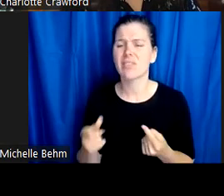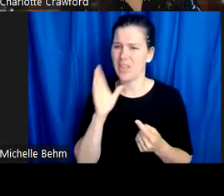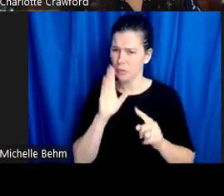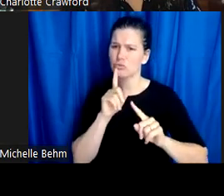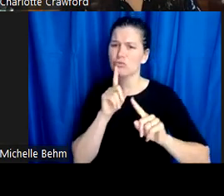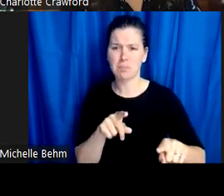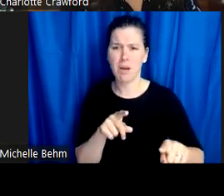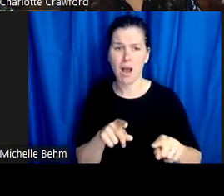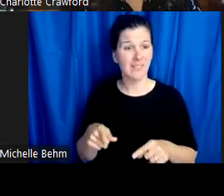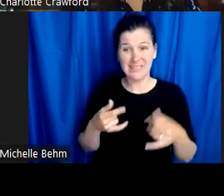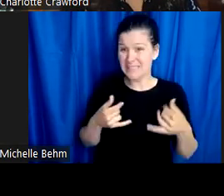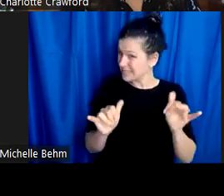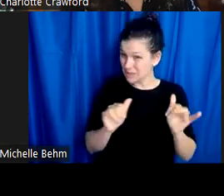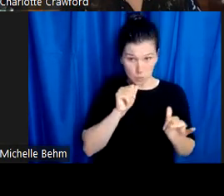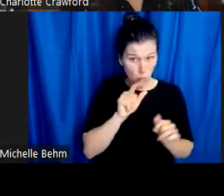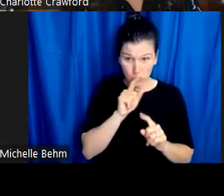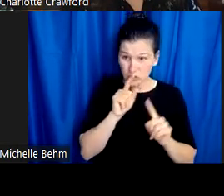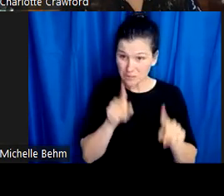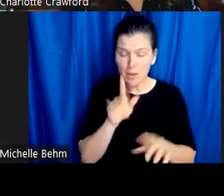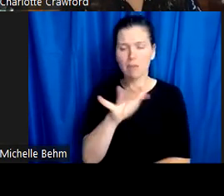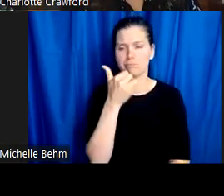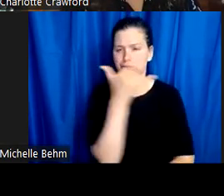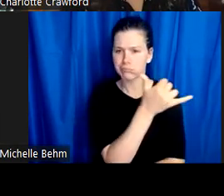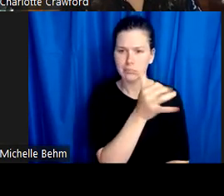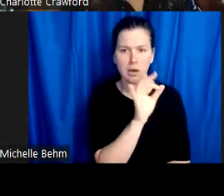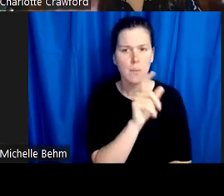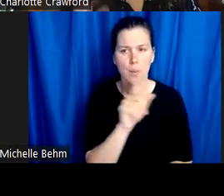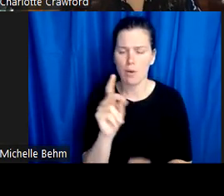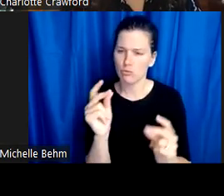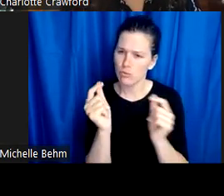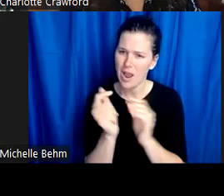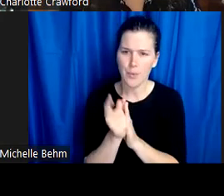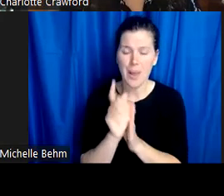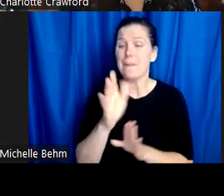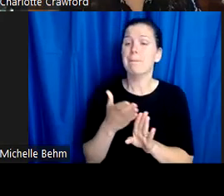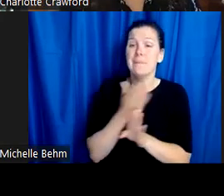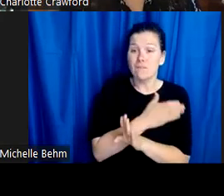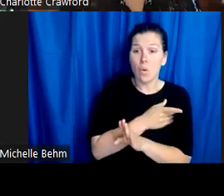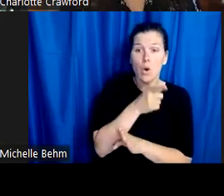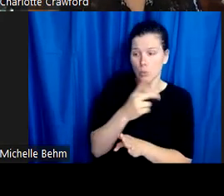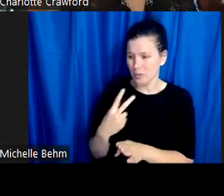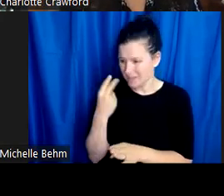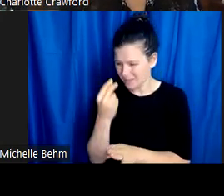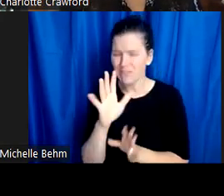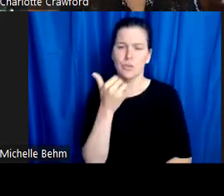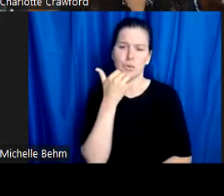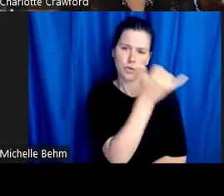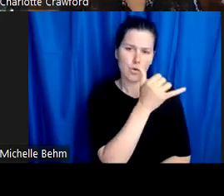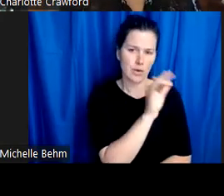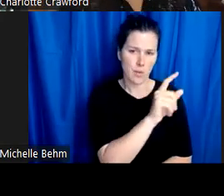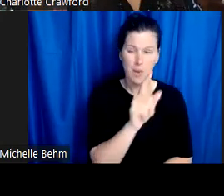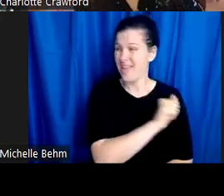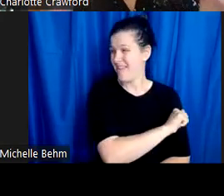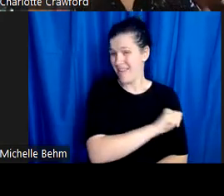call 911 right away, even before you give the Narcan. Everybody has a cell phone